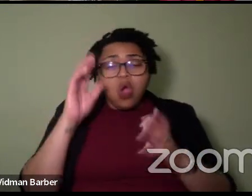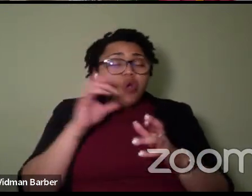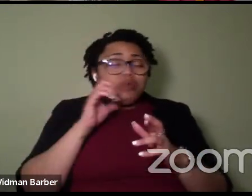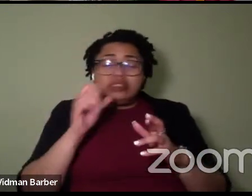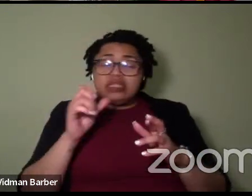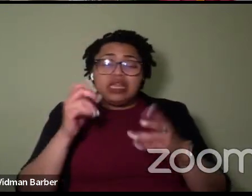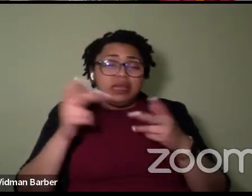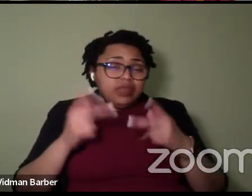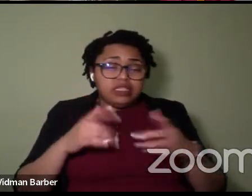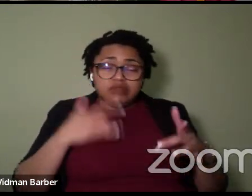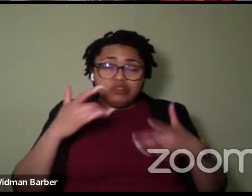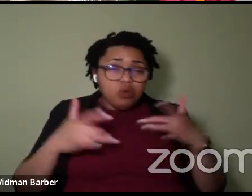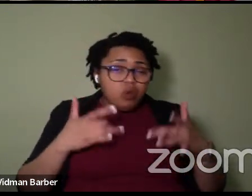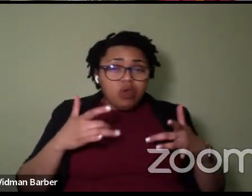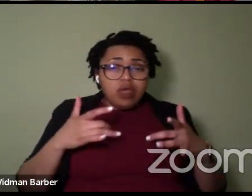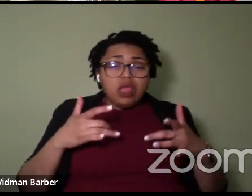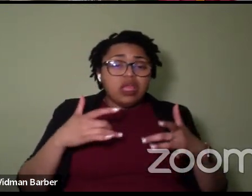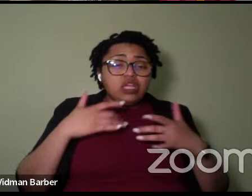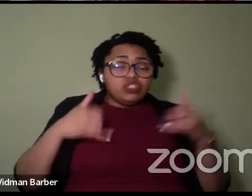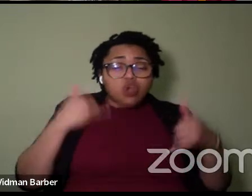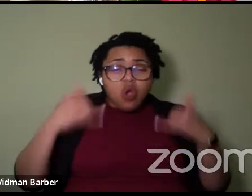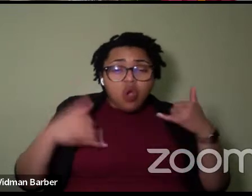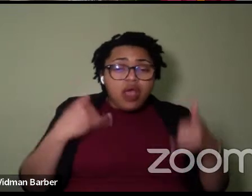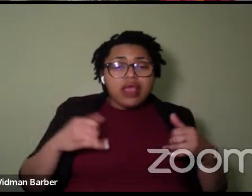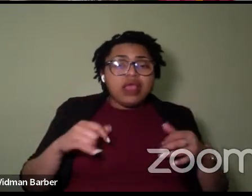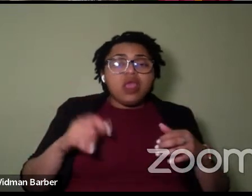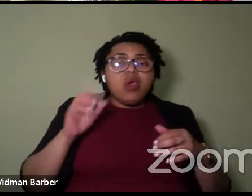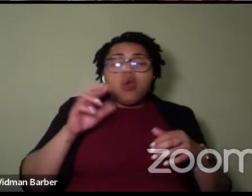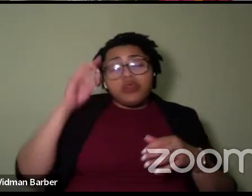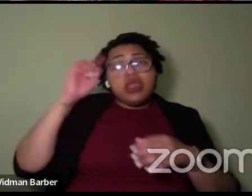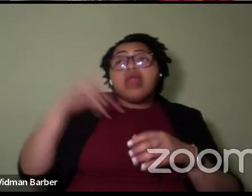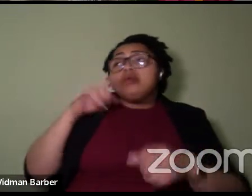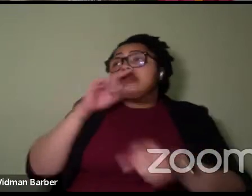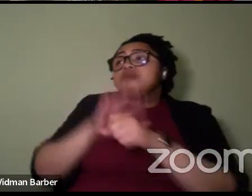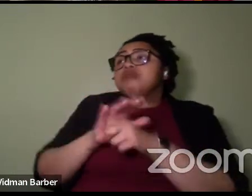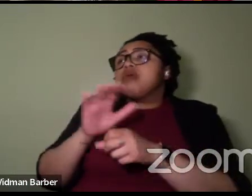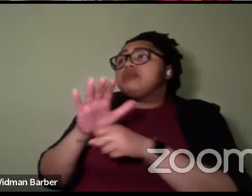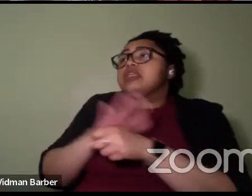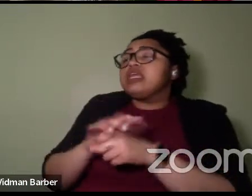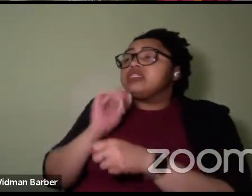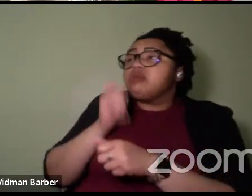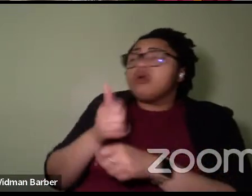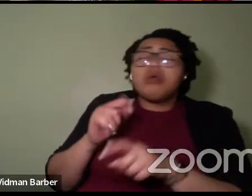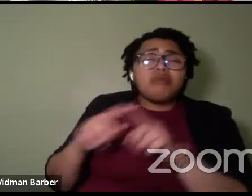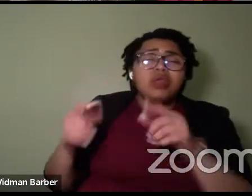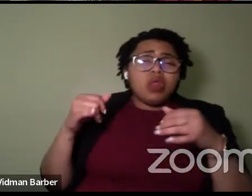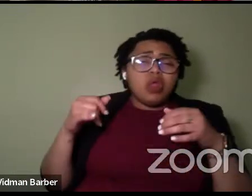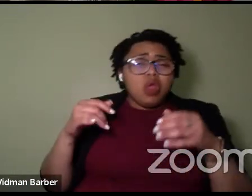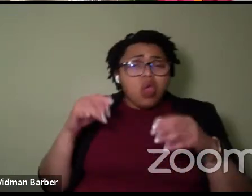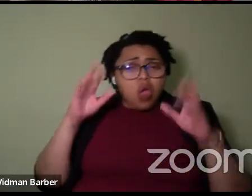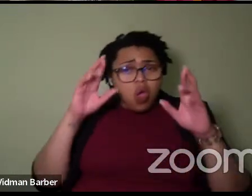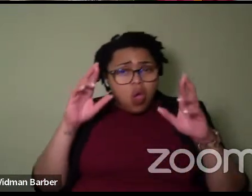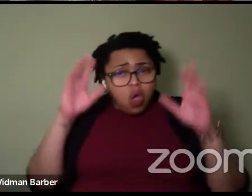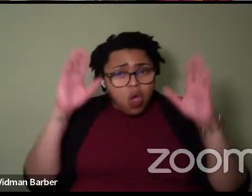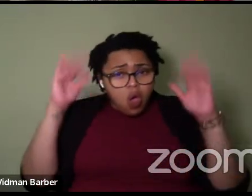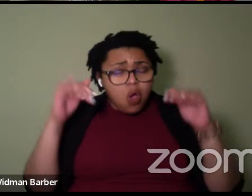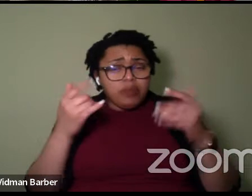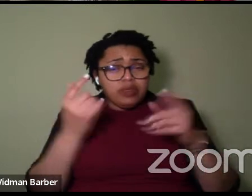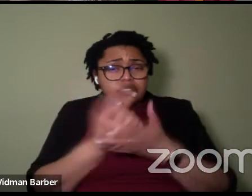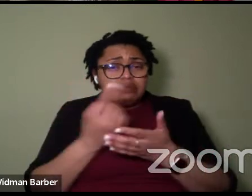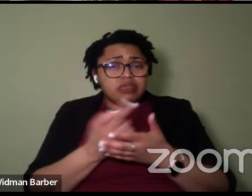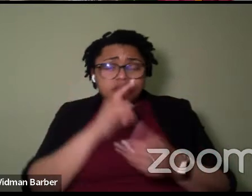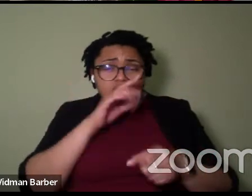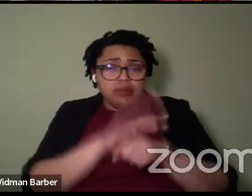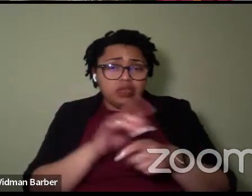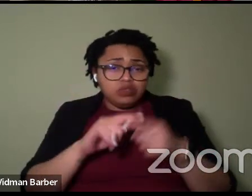together tomorrow. But sometimes hope is simply staying committed to the process and staying committed to the ancestral lineage